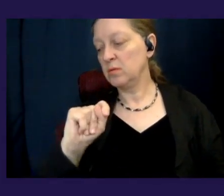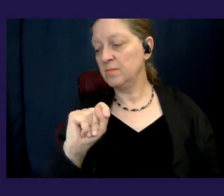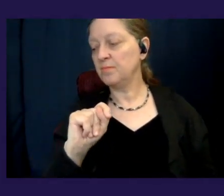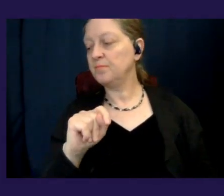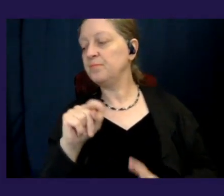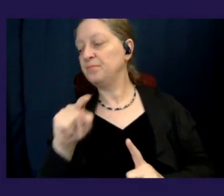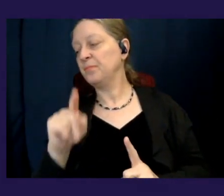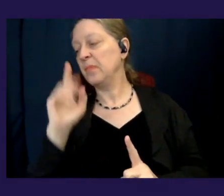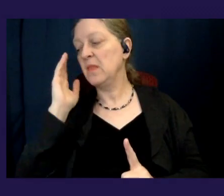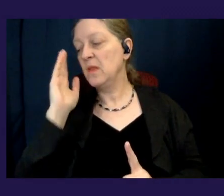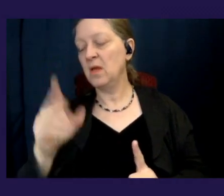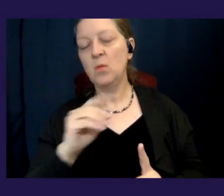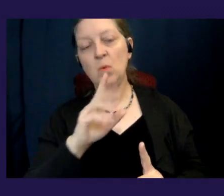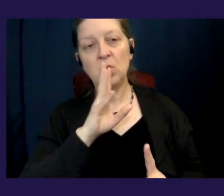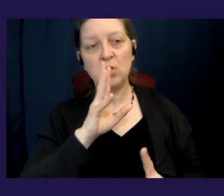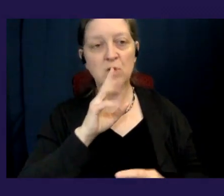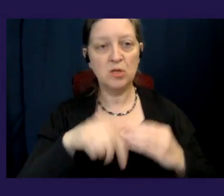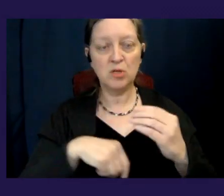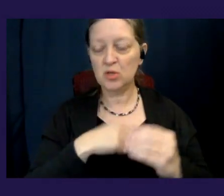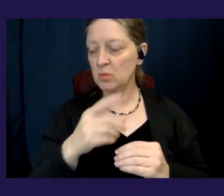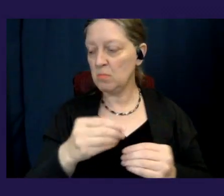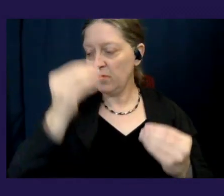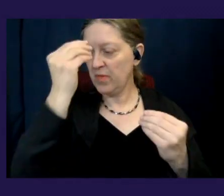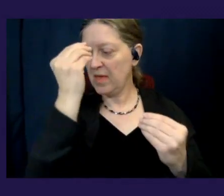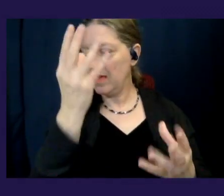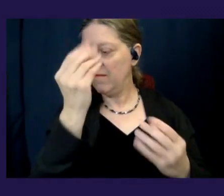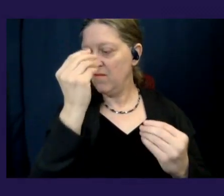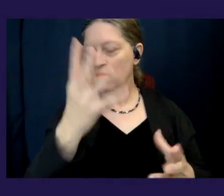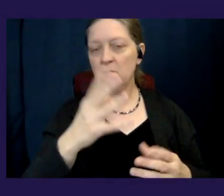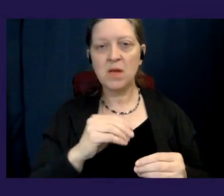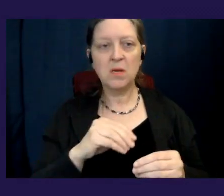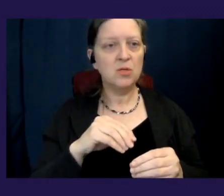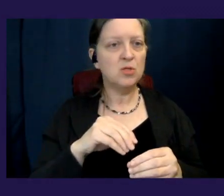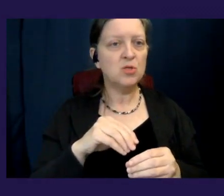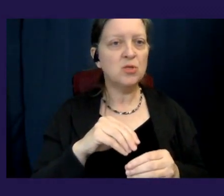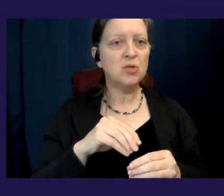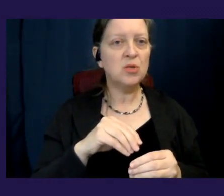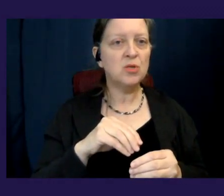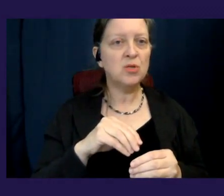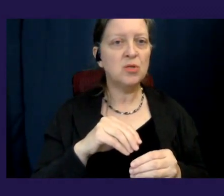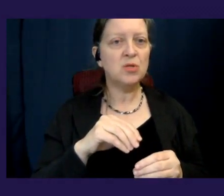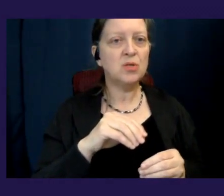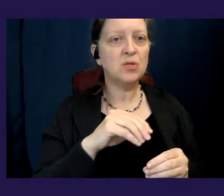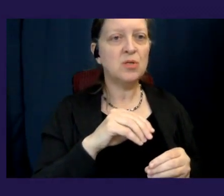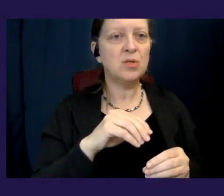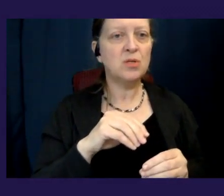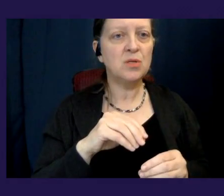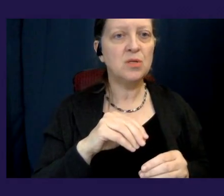information integrity and research development in this area. Hi, thanks, Elena. So,